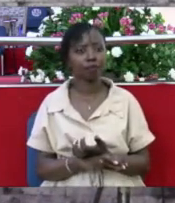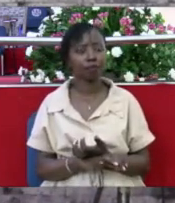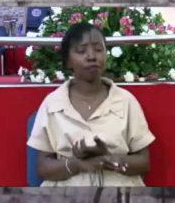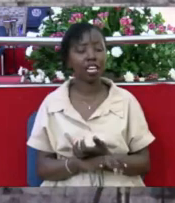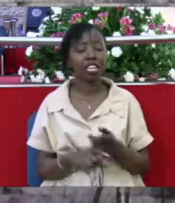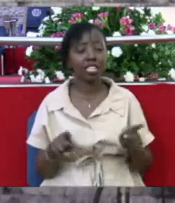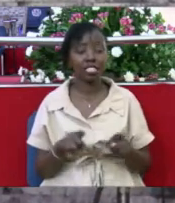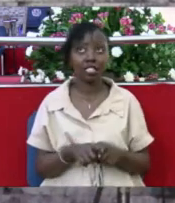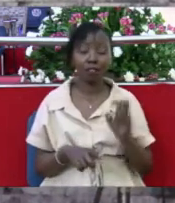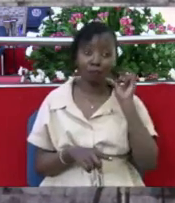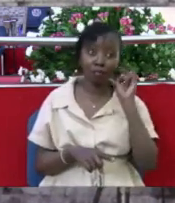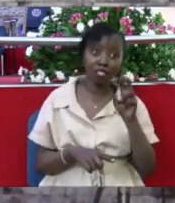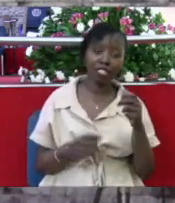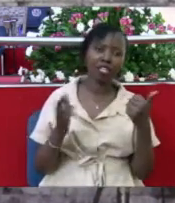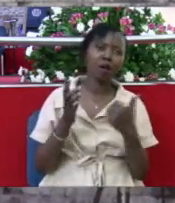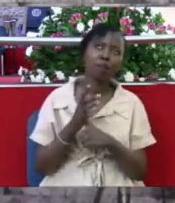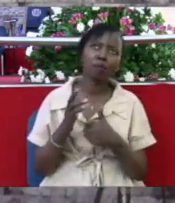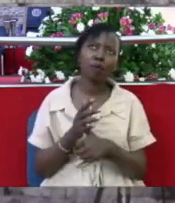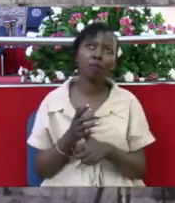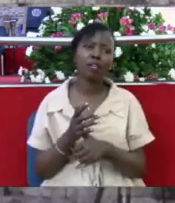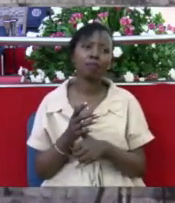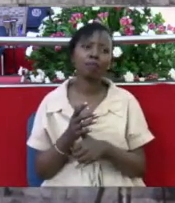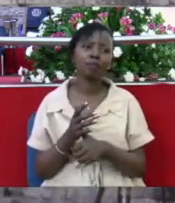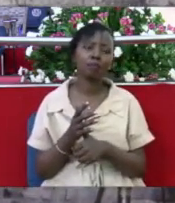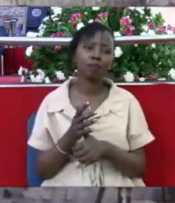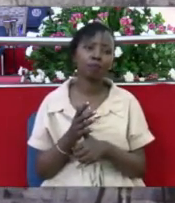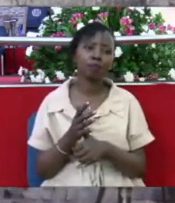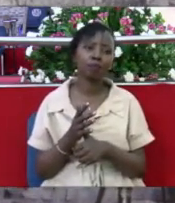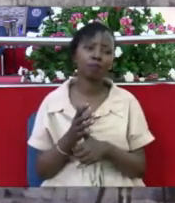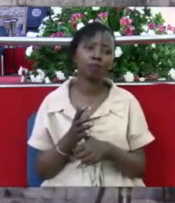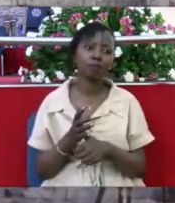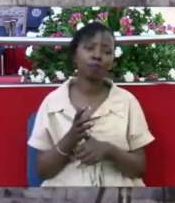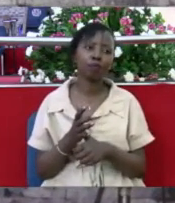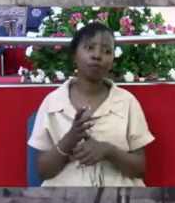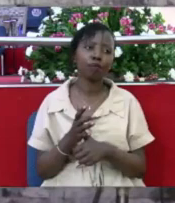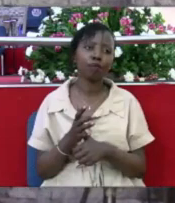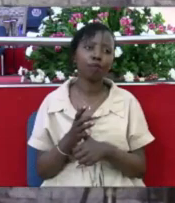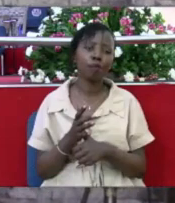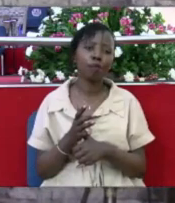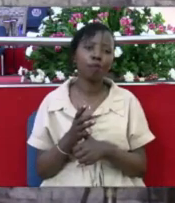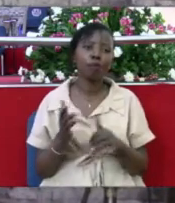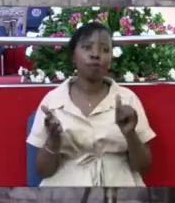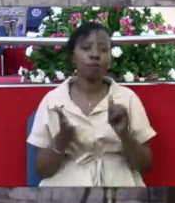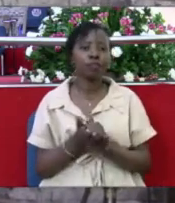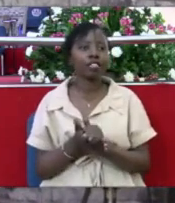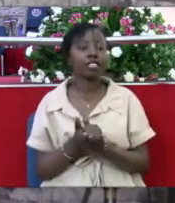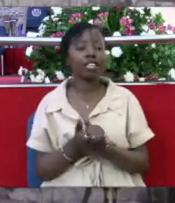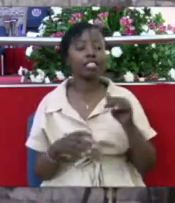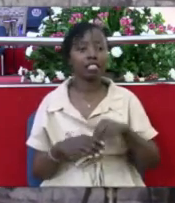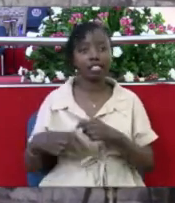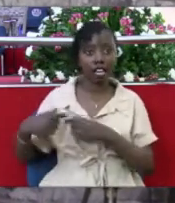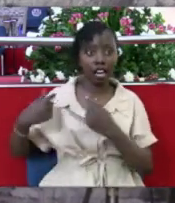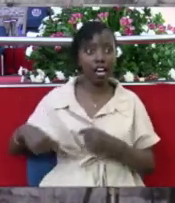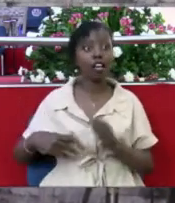seen the problems and diagnoses na pia tumeangalia shida na uvumbuzi wake that are in our hearts ya, ambayo